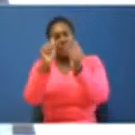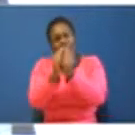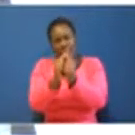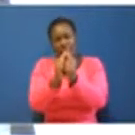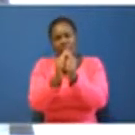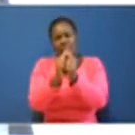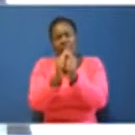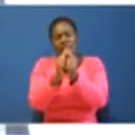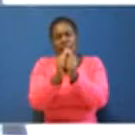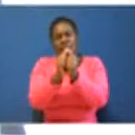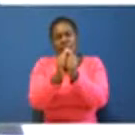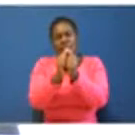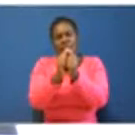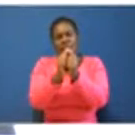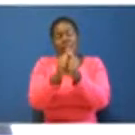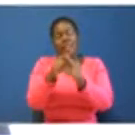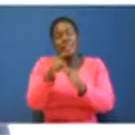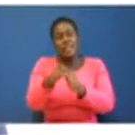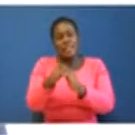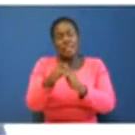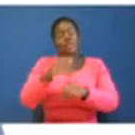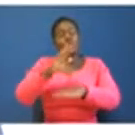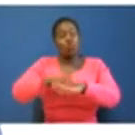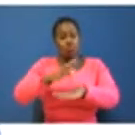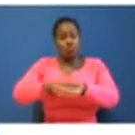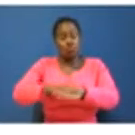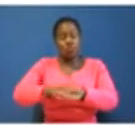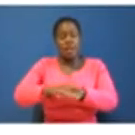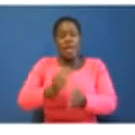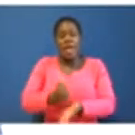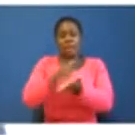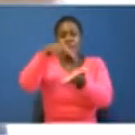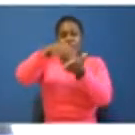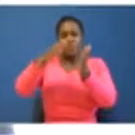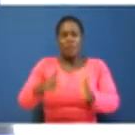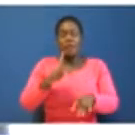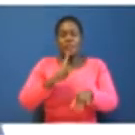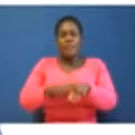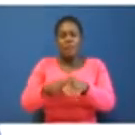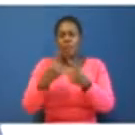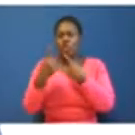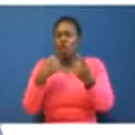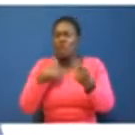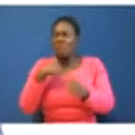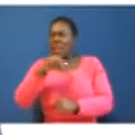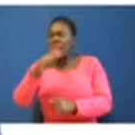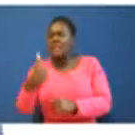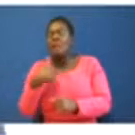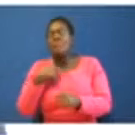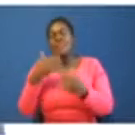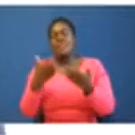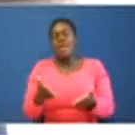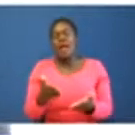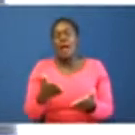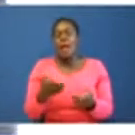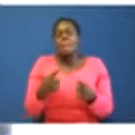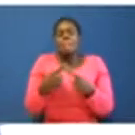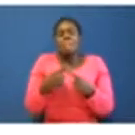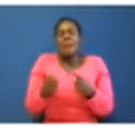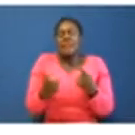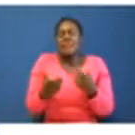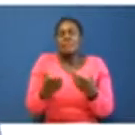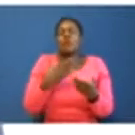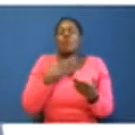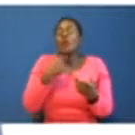short-term gain is what is really selling the candidates and when you're offline i was talking to profile you said yeah i mean he agrees but maybe he may